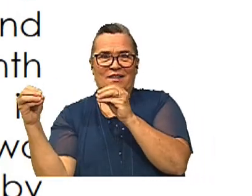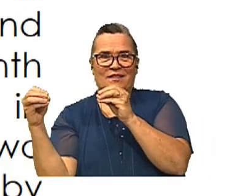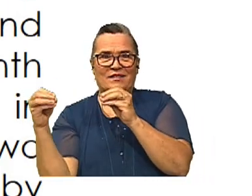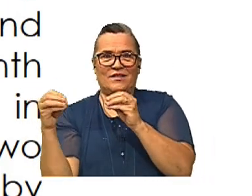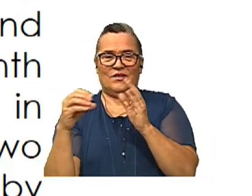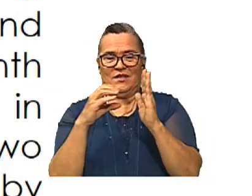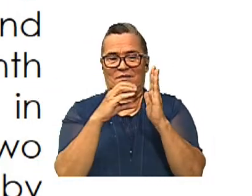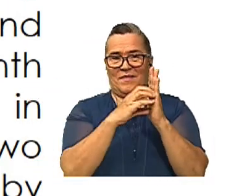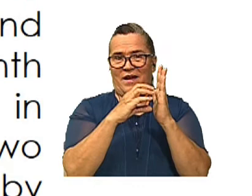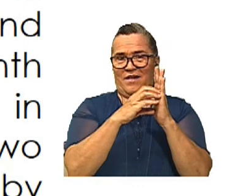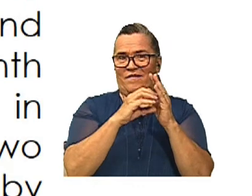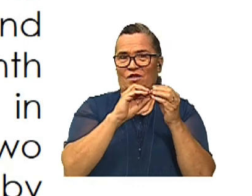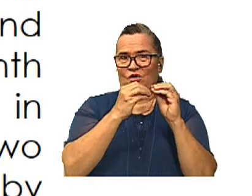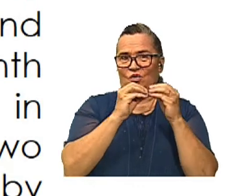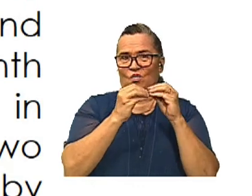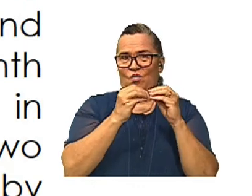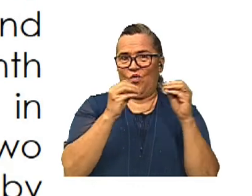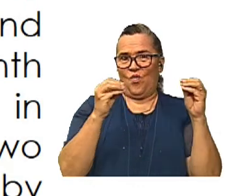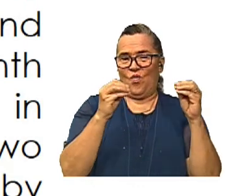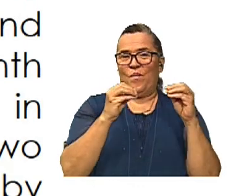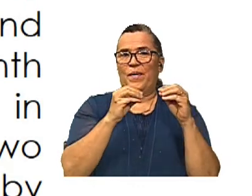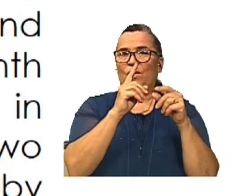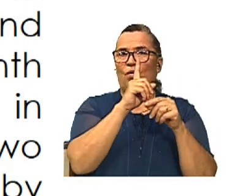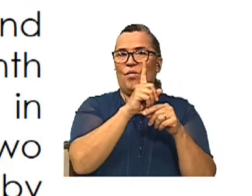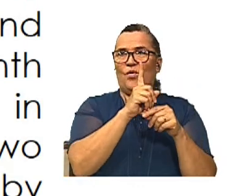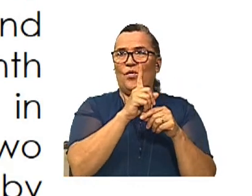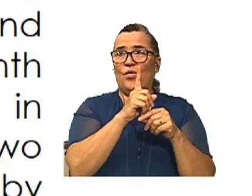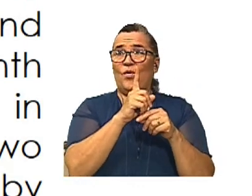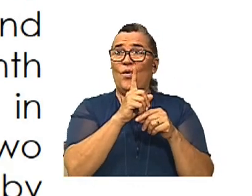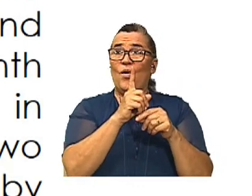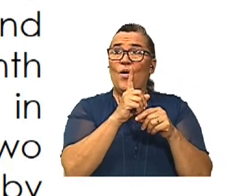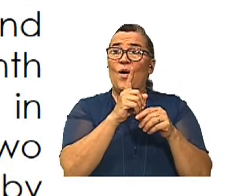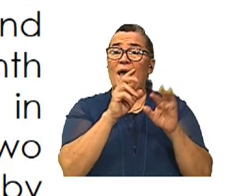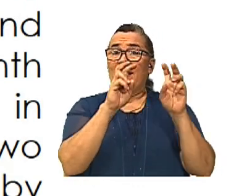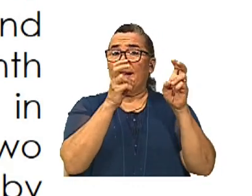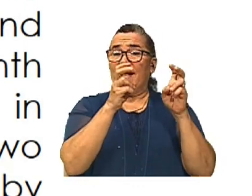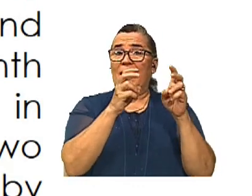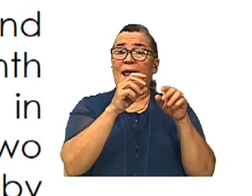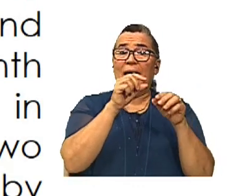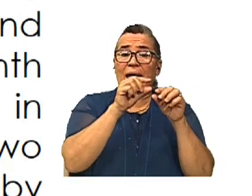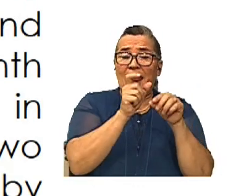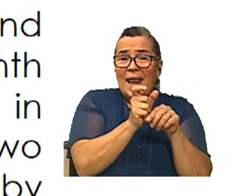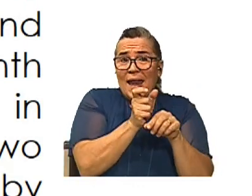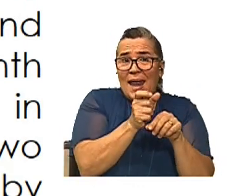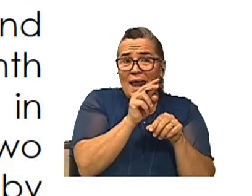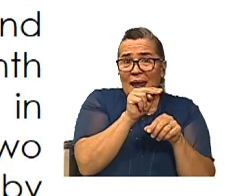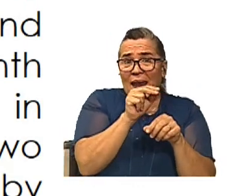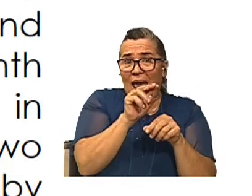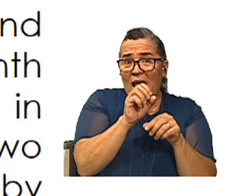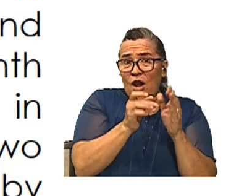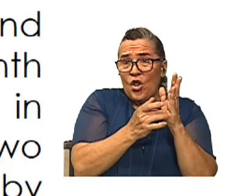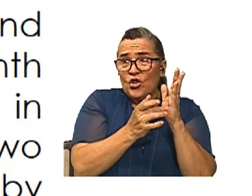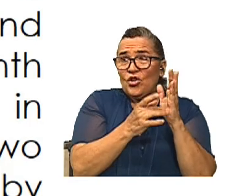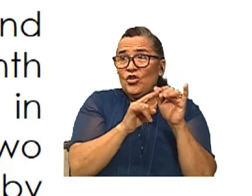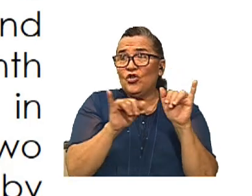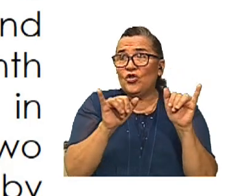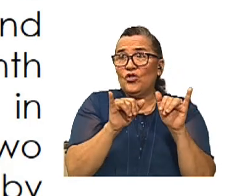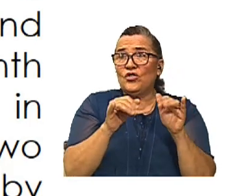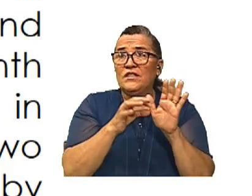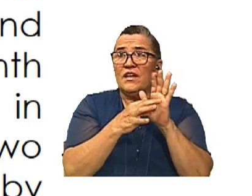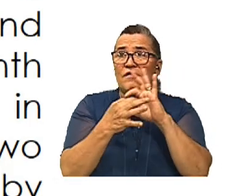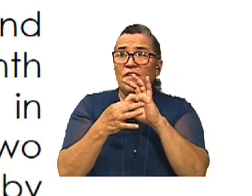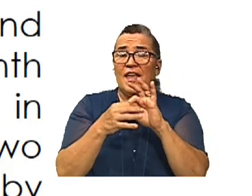Paragraph number 1. The term nanotechnology refers to modern science and technology in dimensions smaller